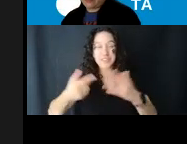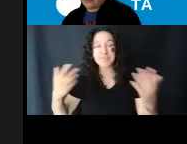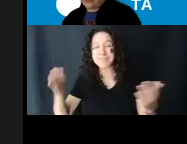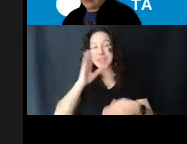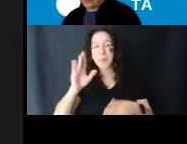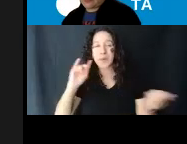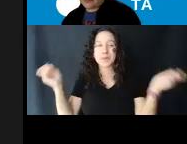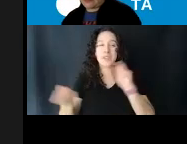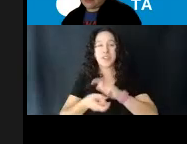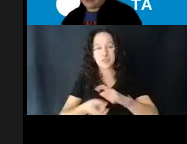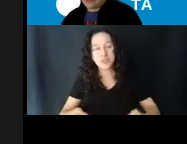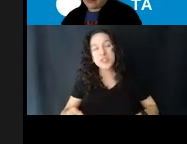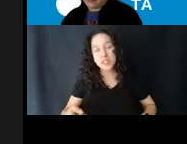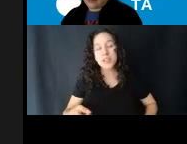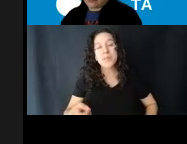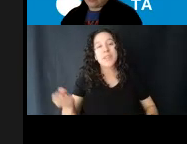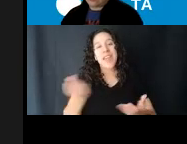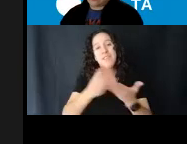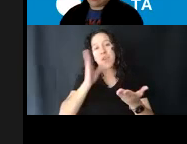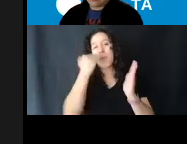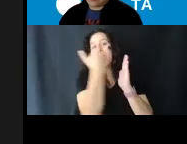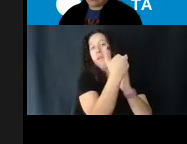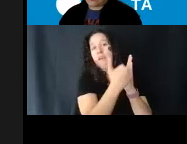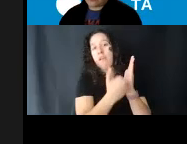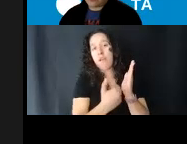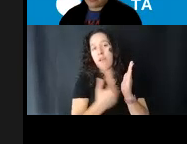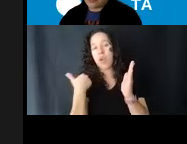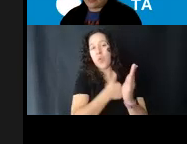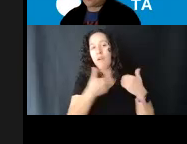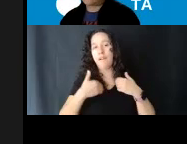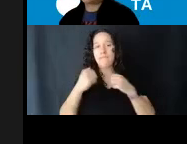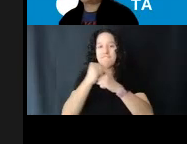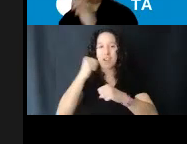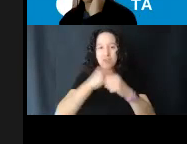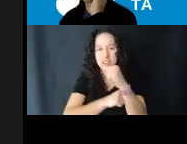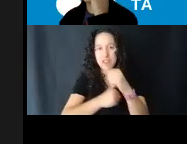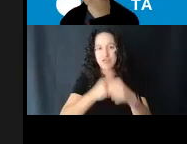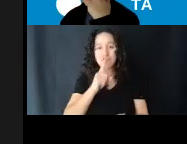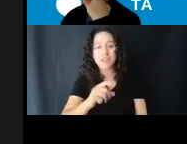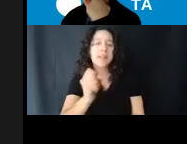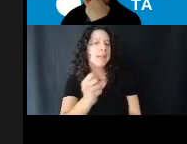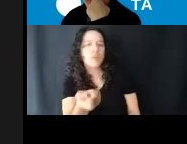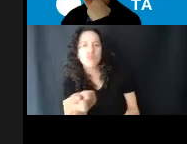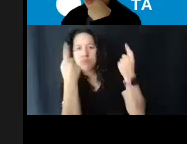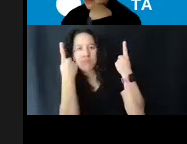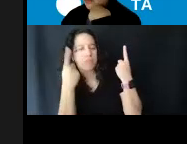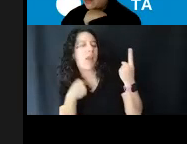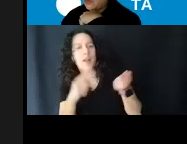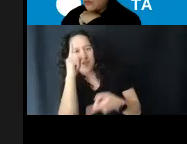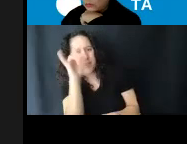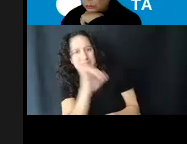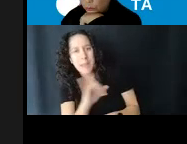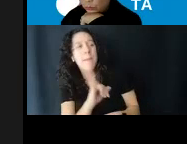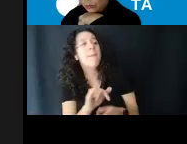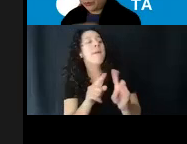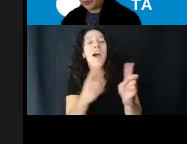all of that is going to be laid out, and that foundation is going to be there for that Yeah. second group. That's what it feels like. I just didn't know if some of that, I know